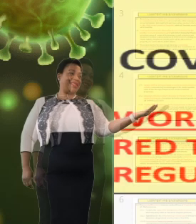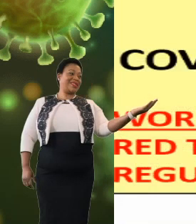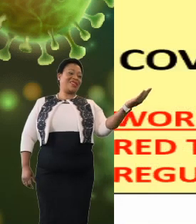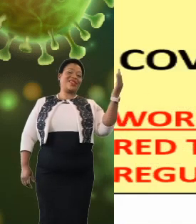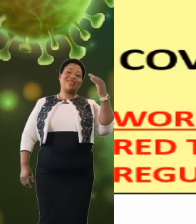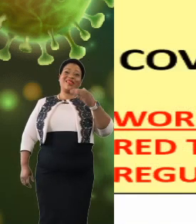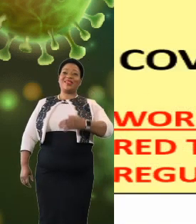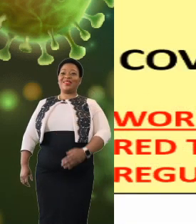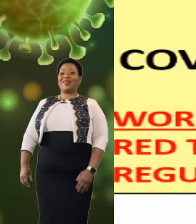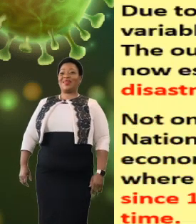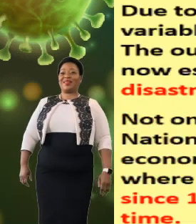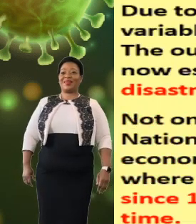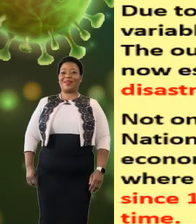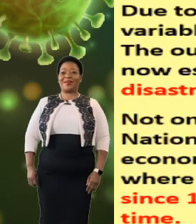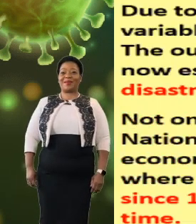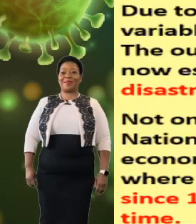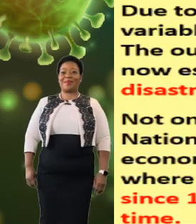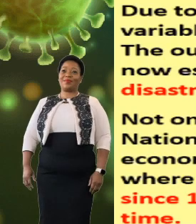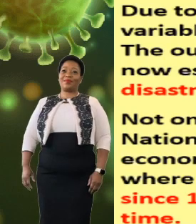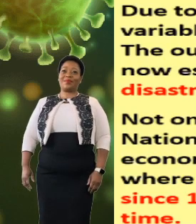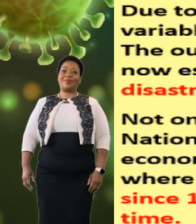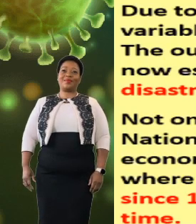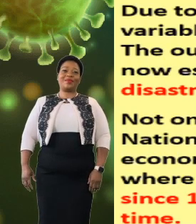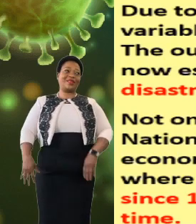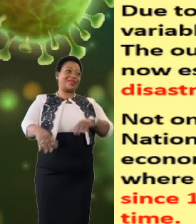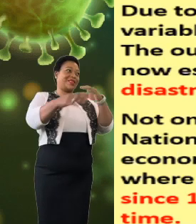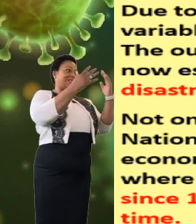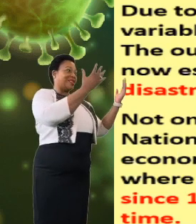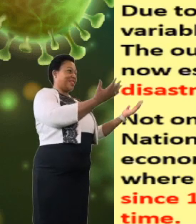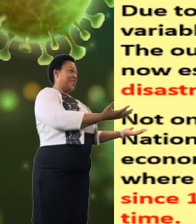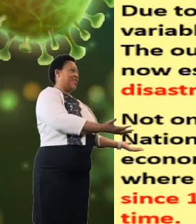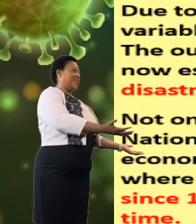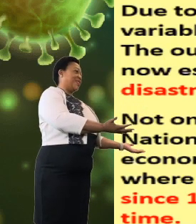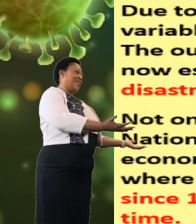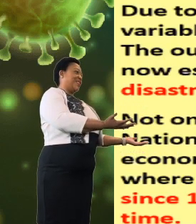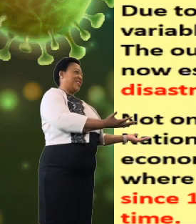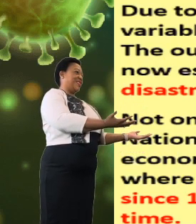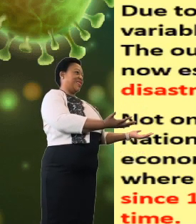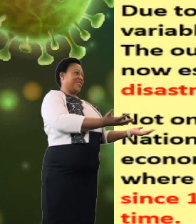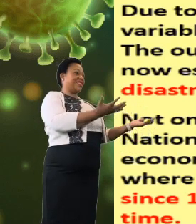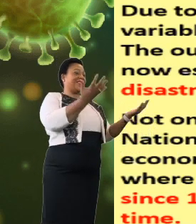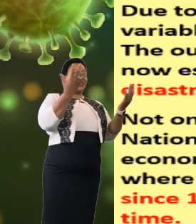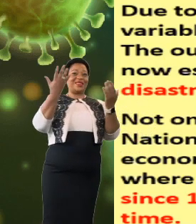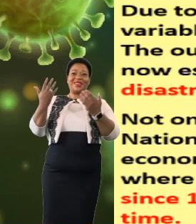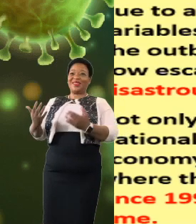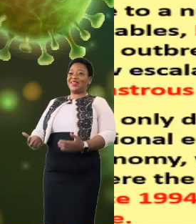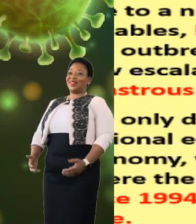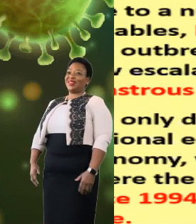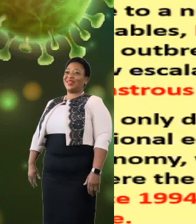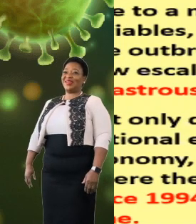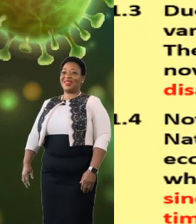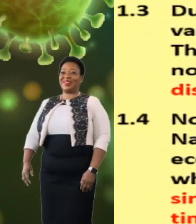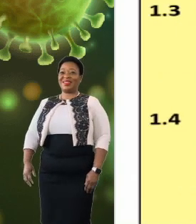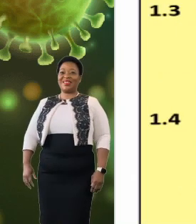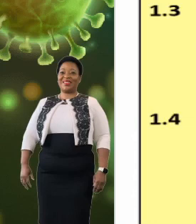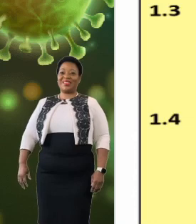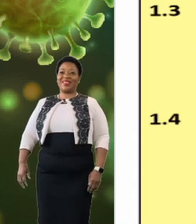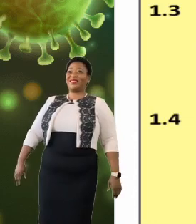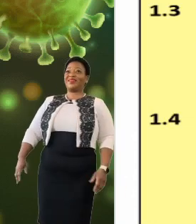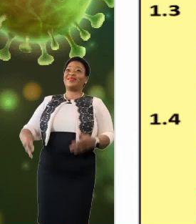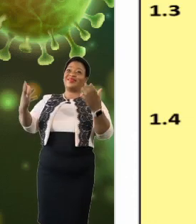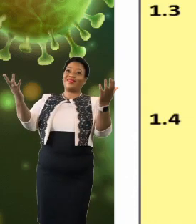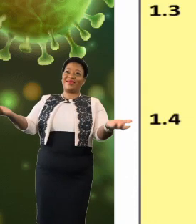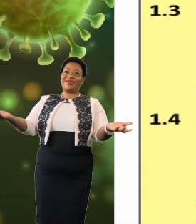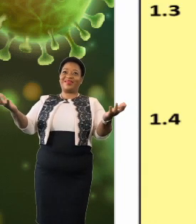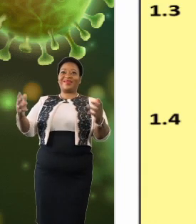quickly. The outline of it, number one, is that we try to provide just some context and background to it. And there I'm really not going to spend a